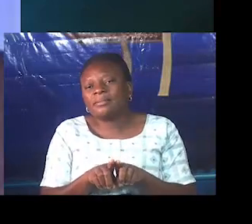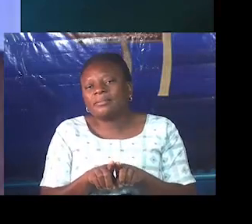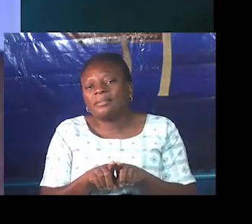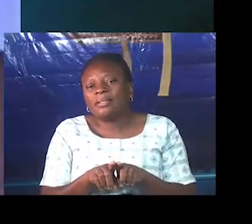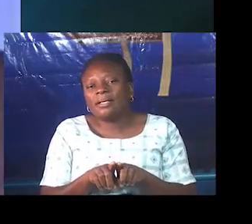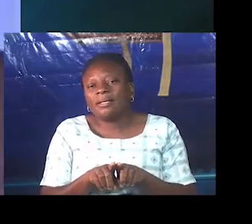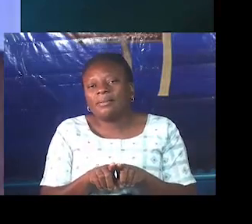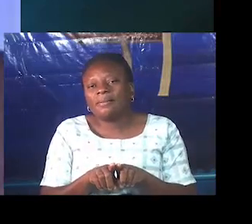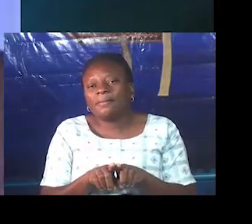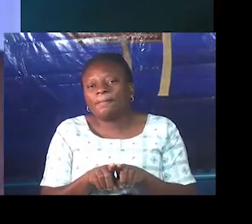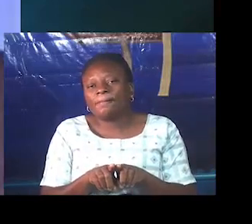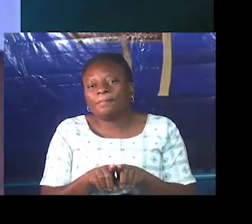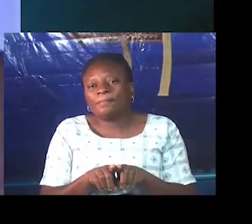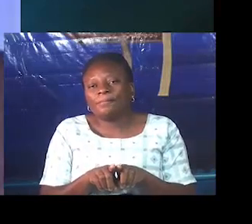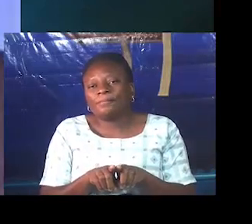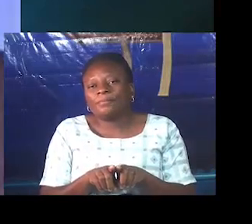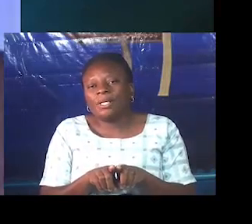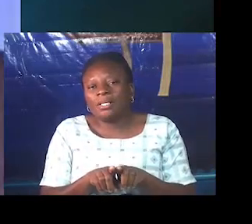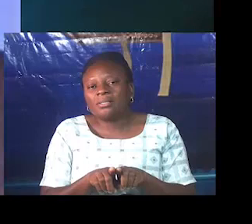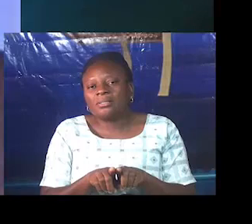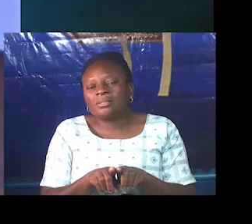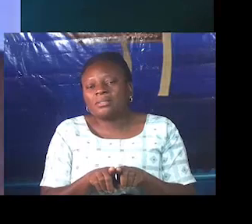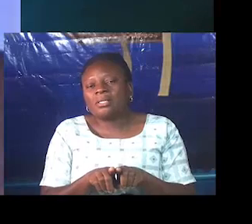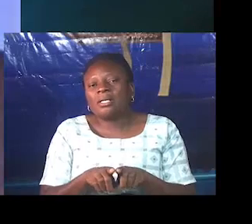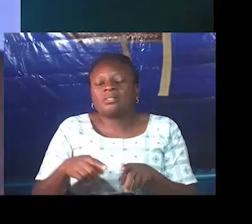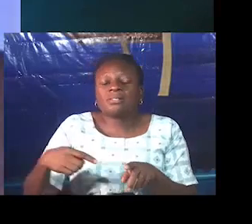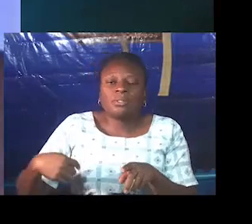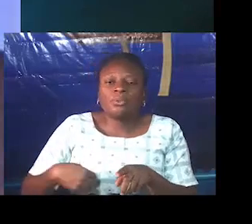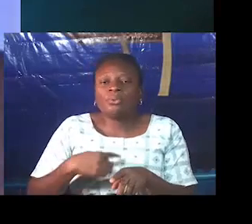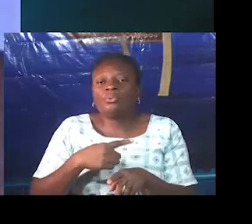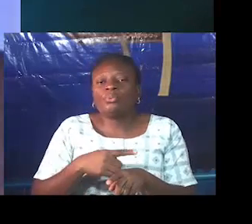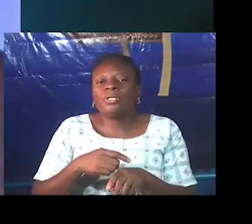towards a tying together. Now,